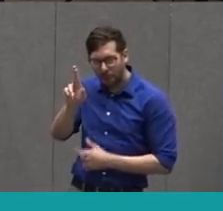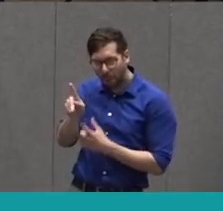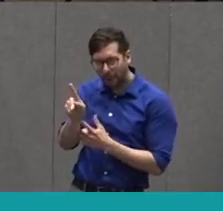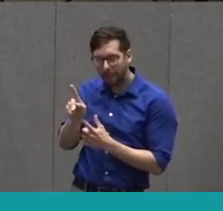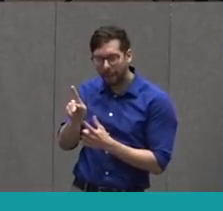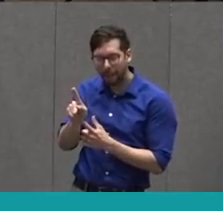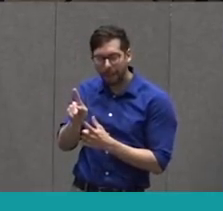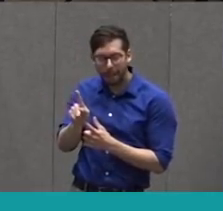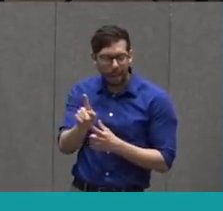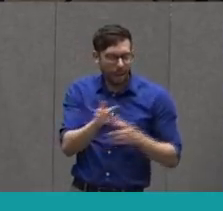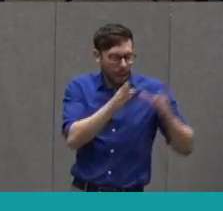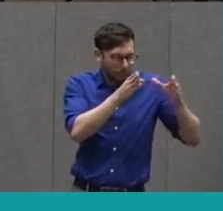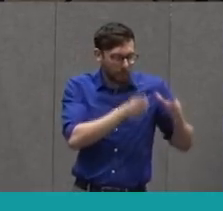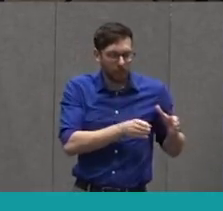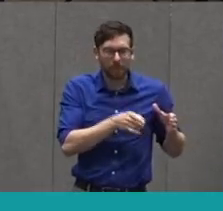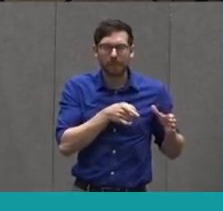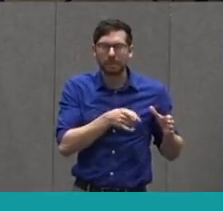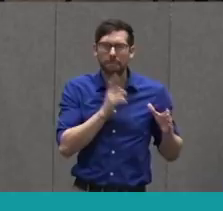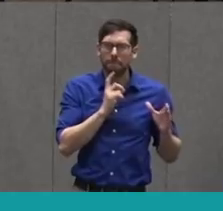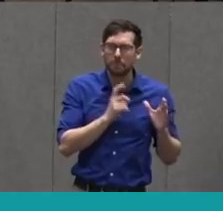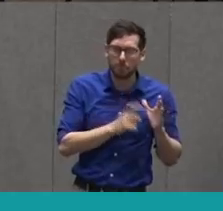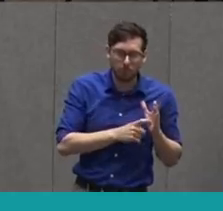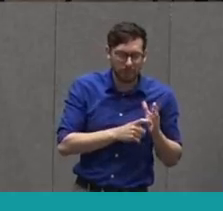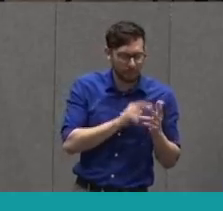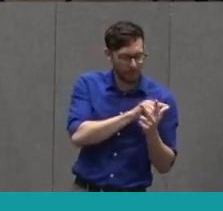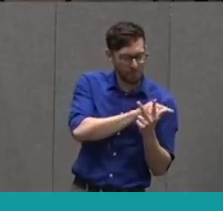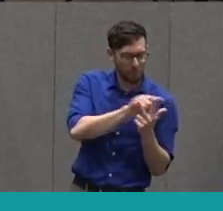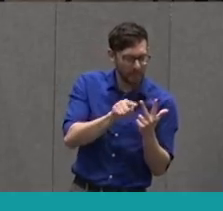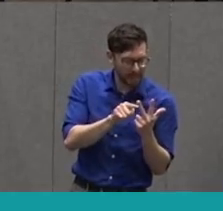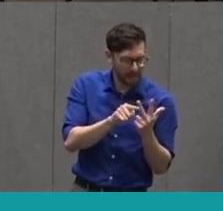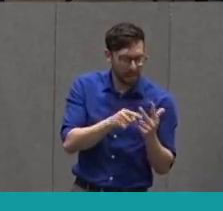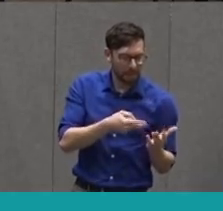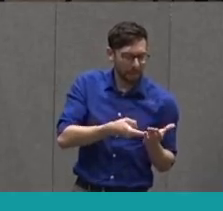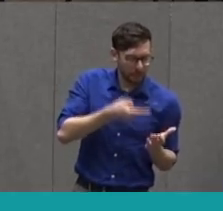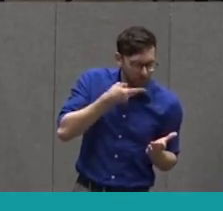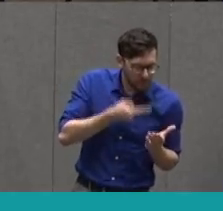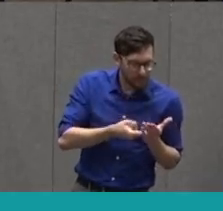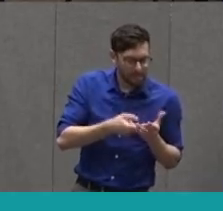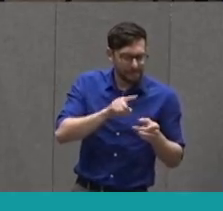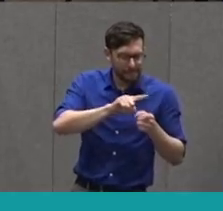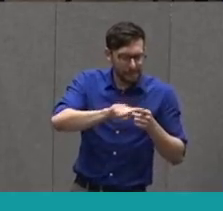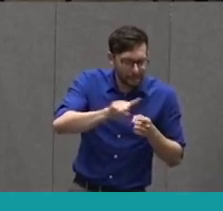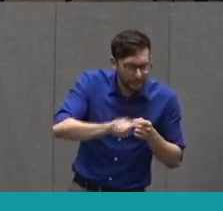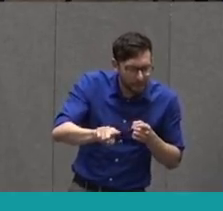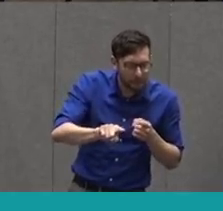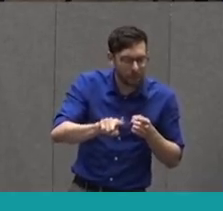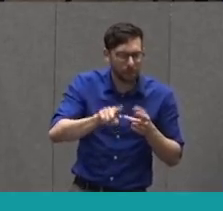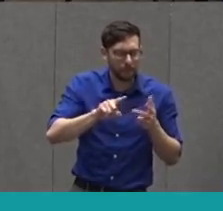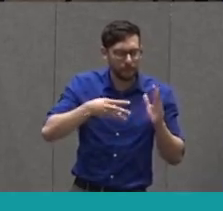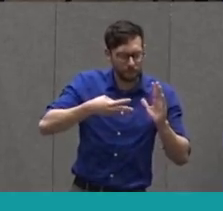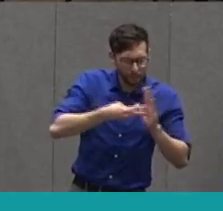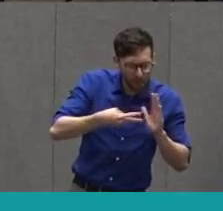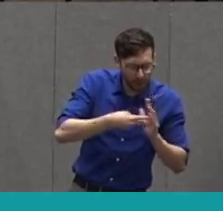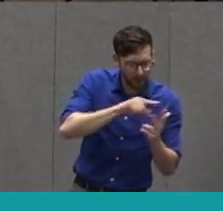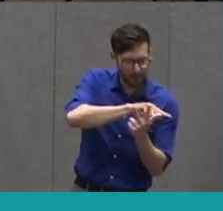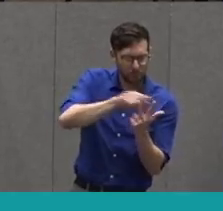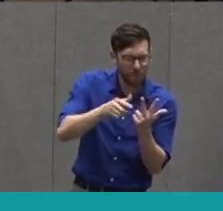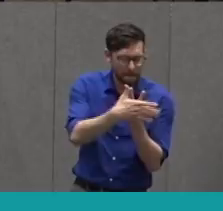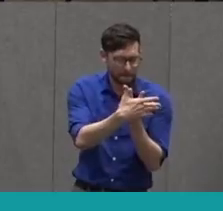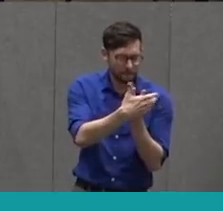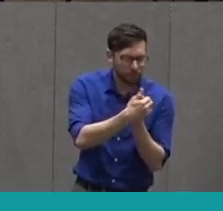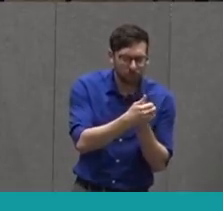that these three could be combined to form one. So look around